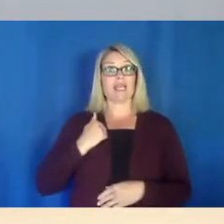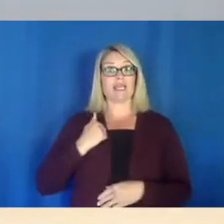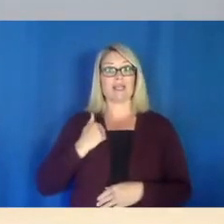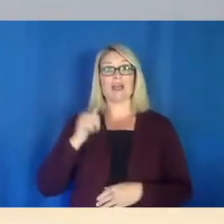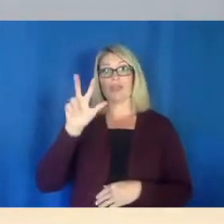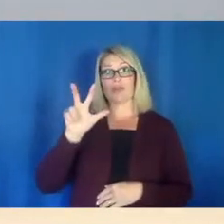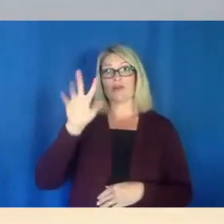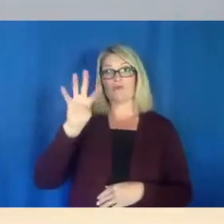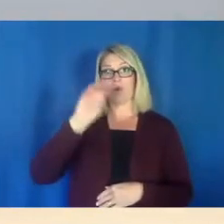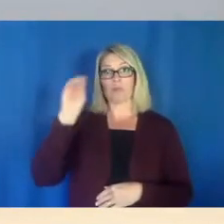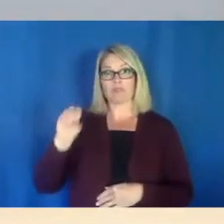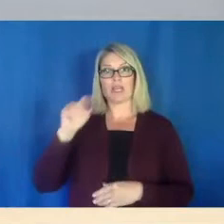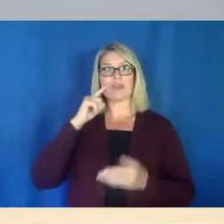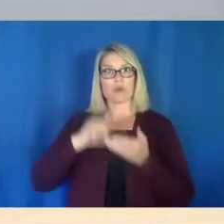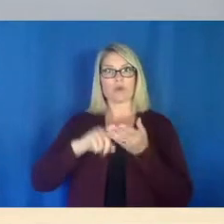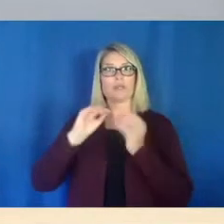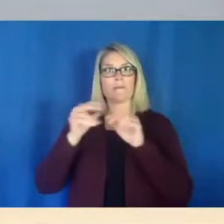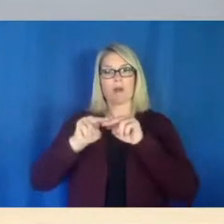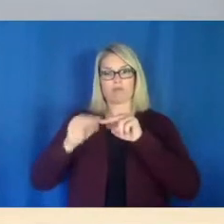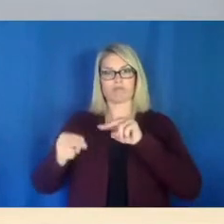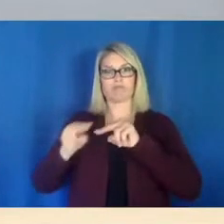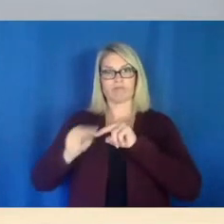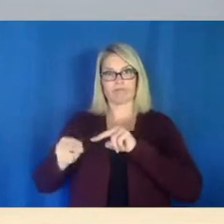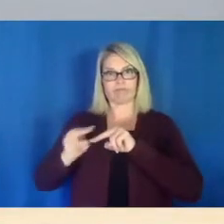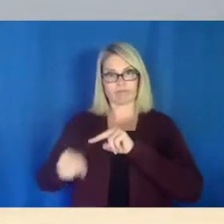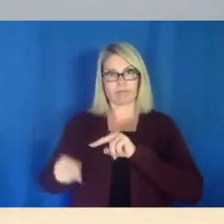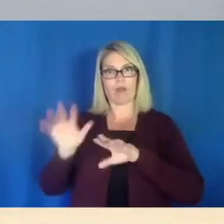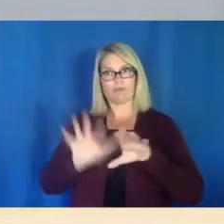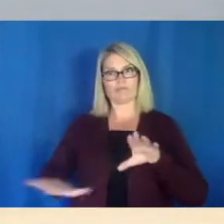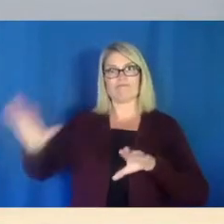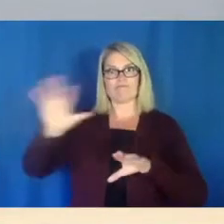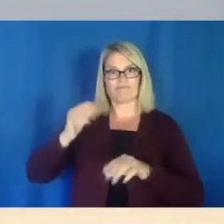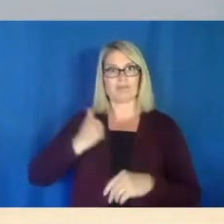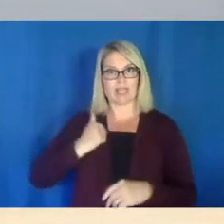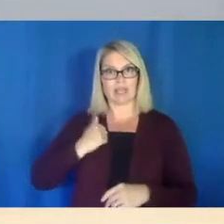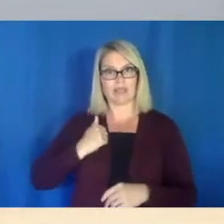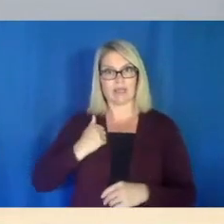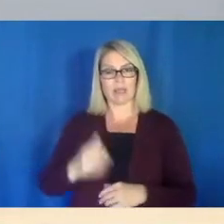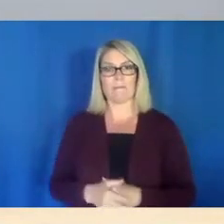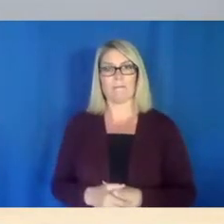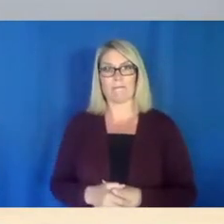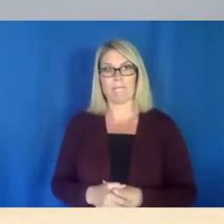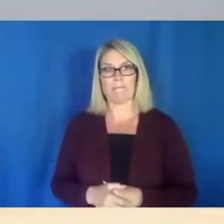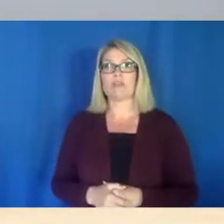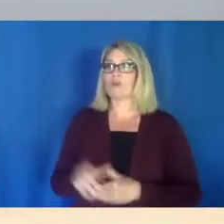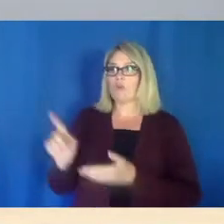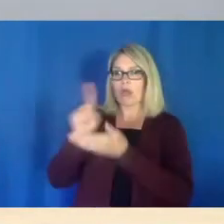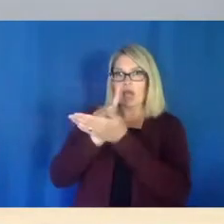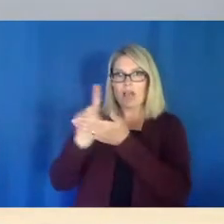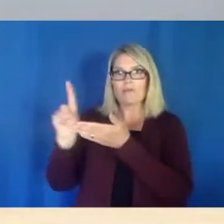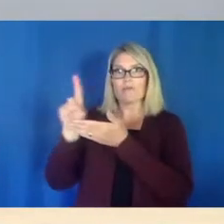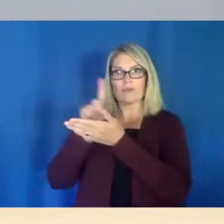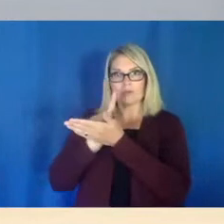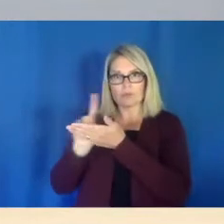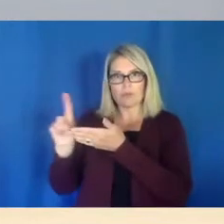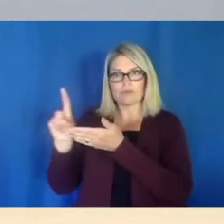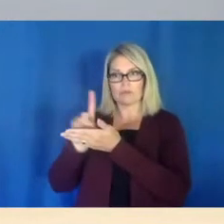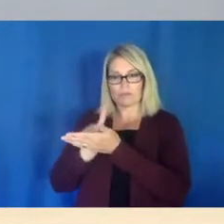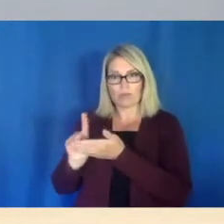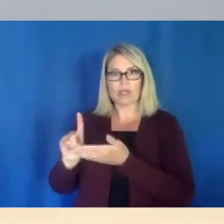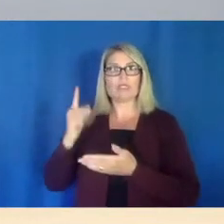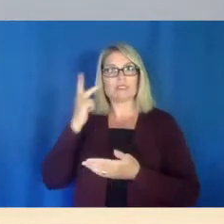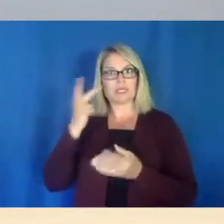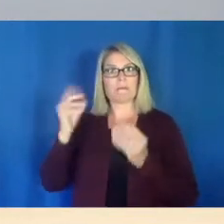last week, and which is definitely week after week seeing that those cases are going